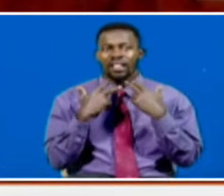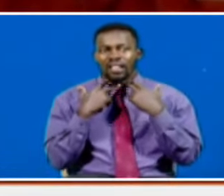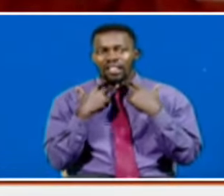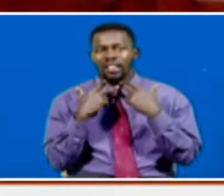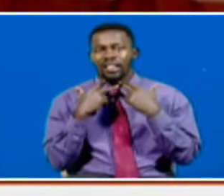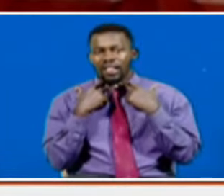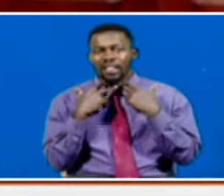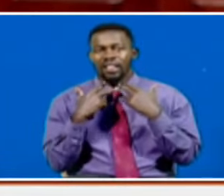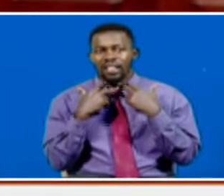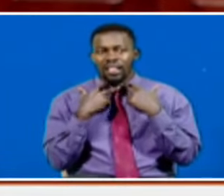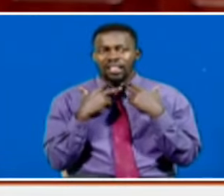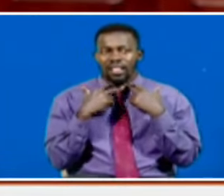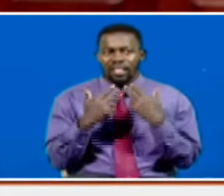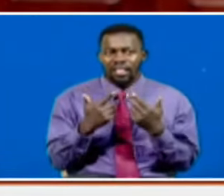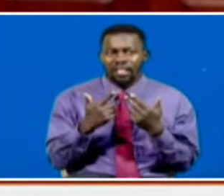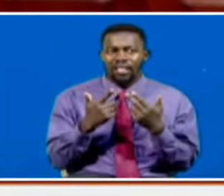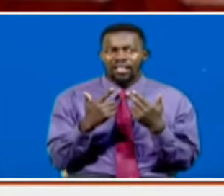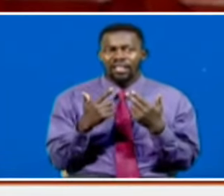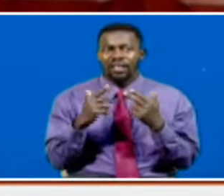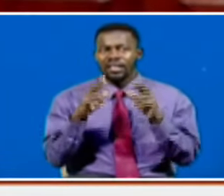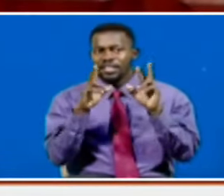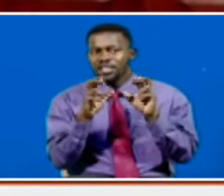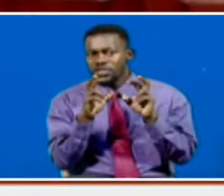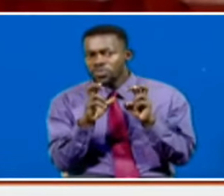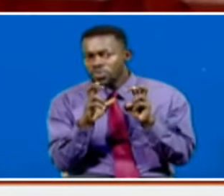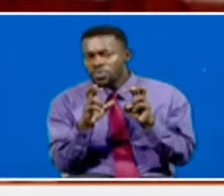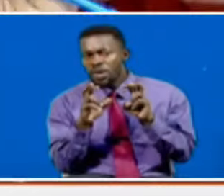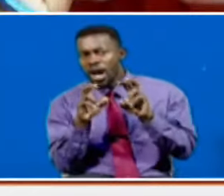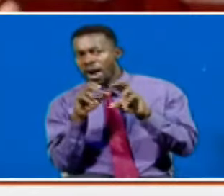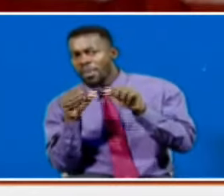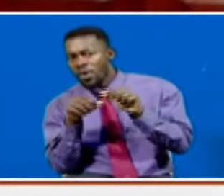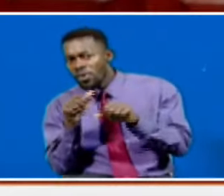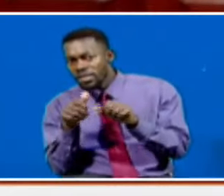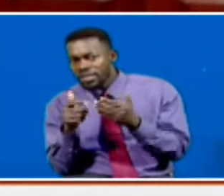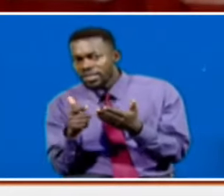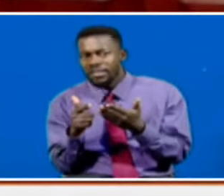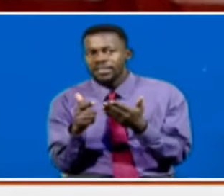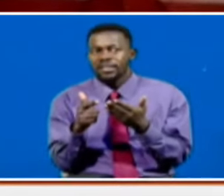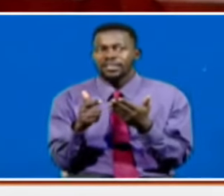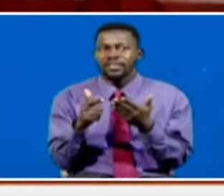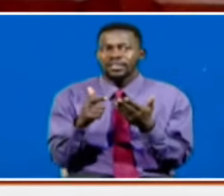the current population and the escalation of the population of that country.